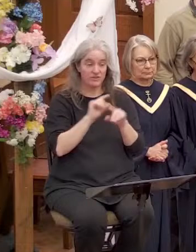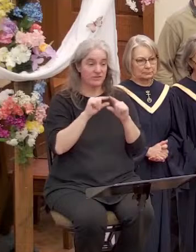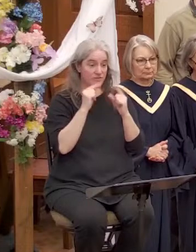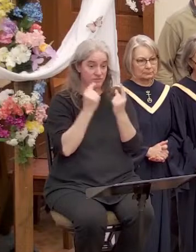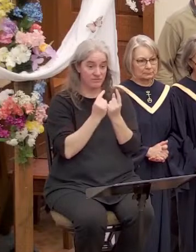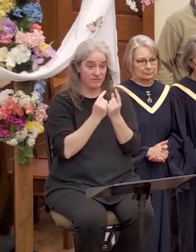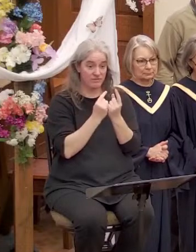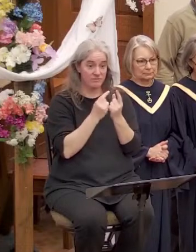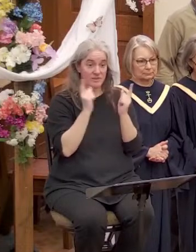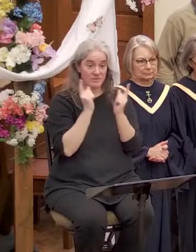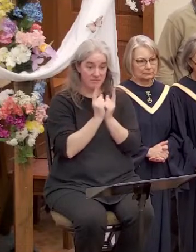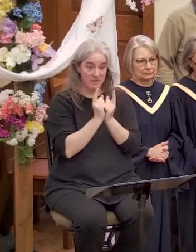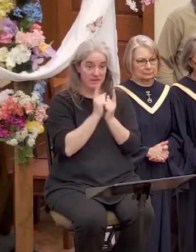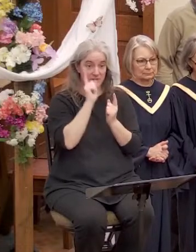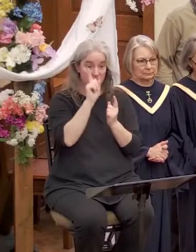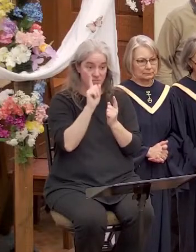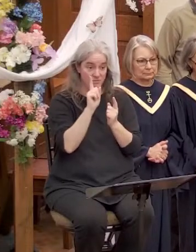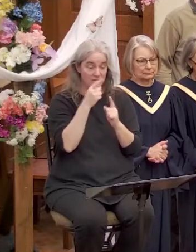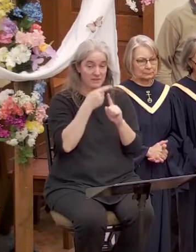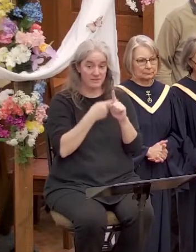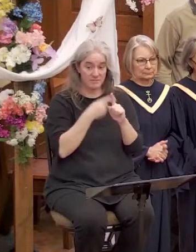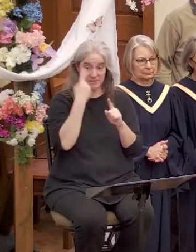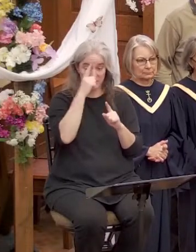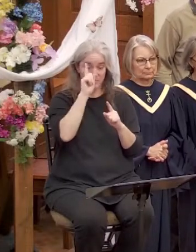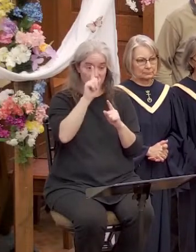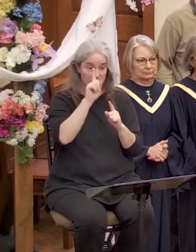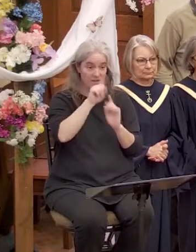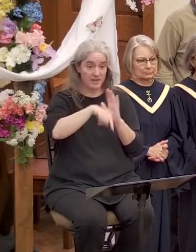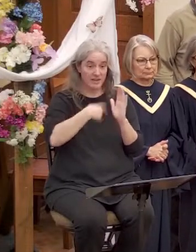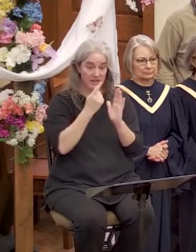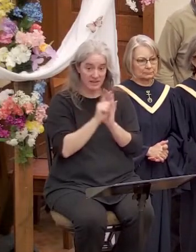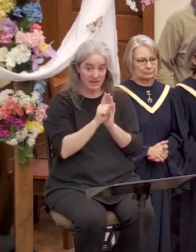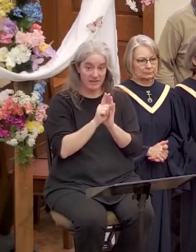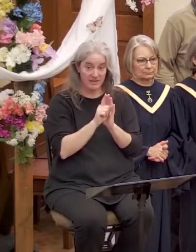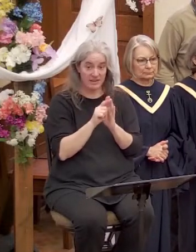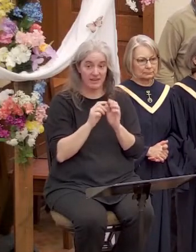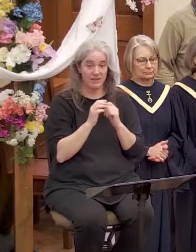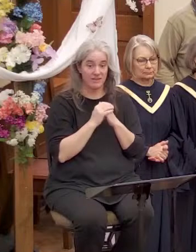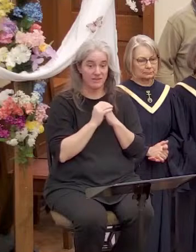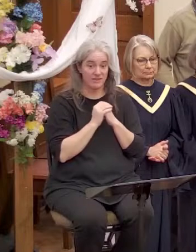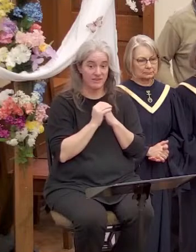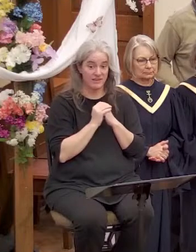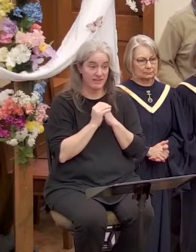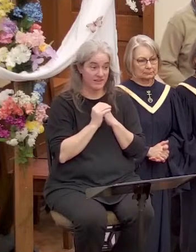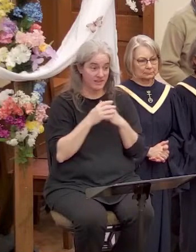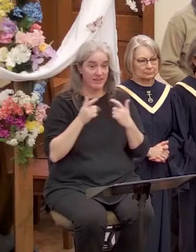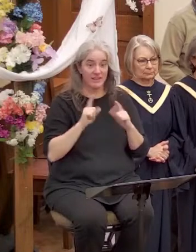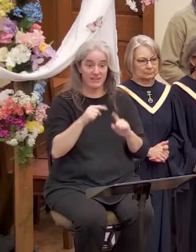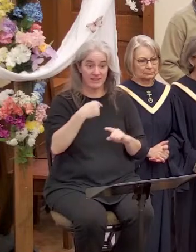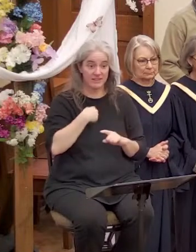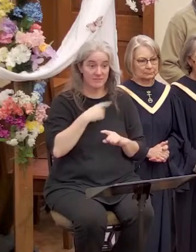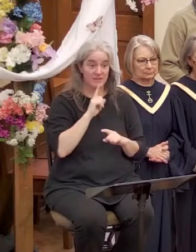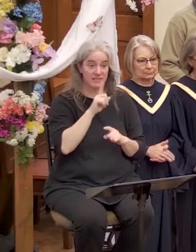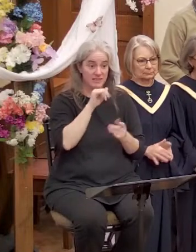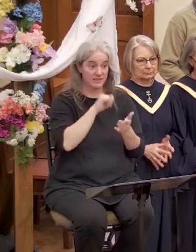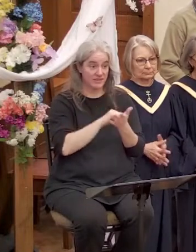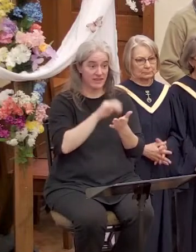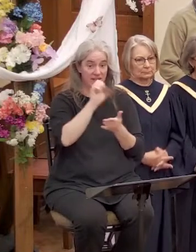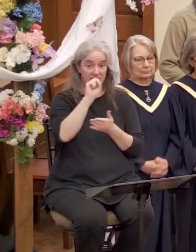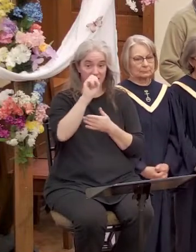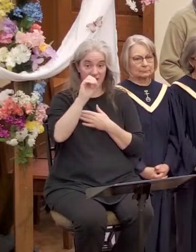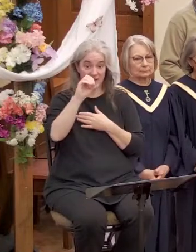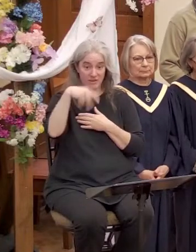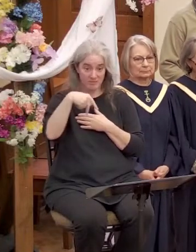once a month for 1 hour. Well, Let me tell you, that standard operating